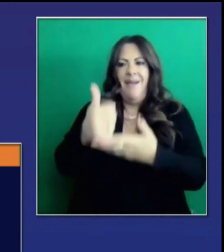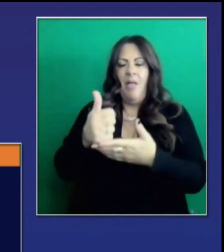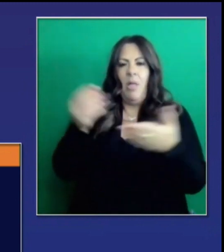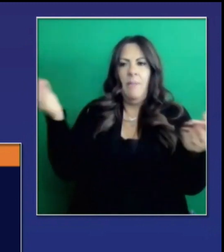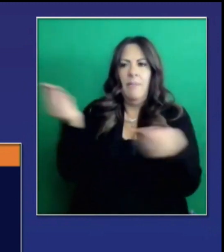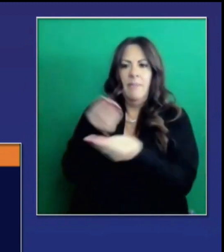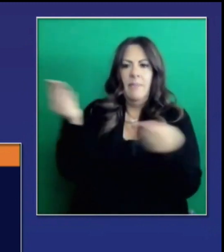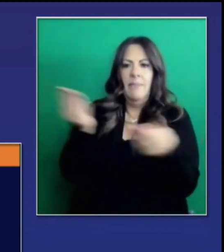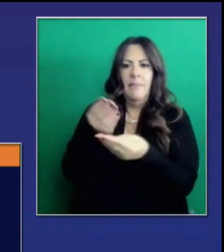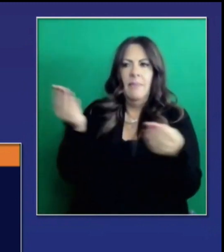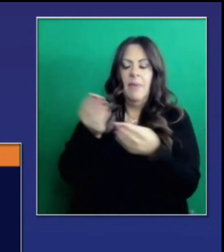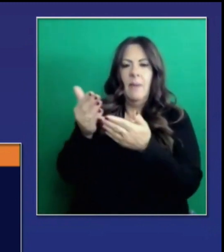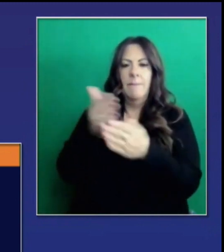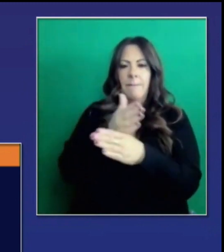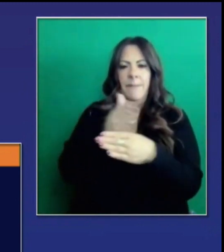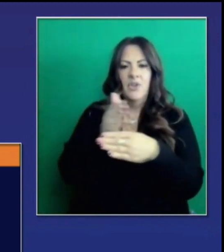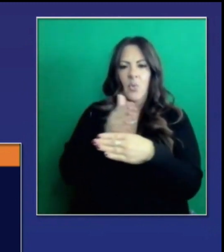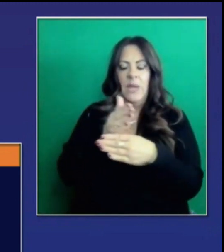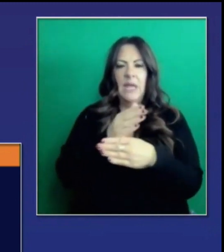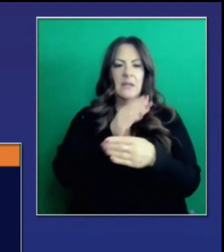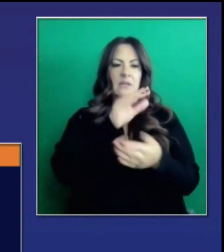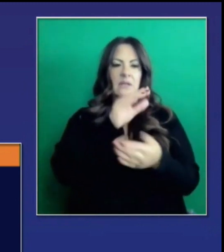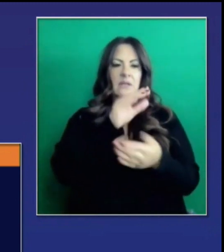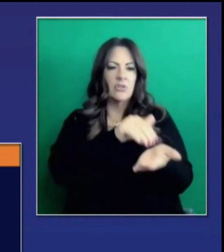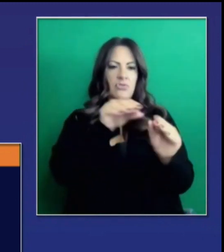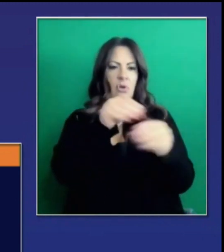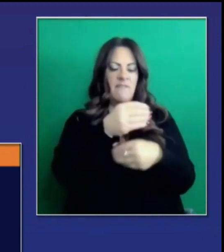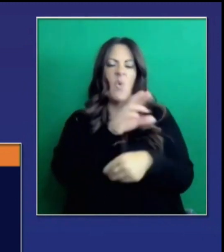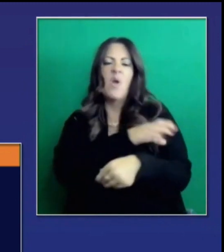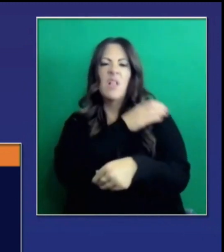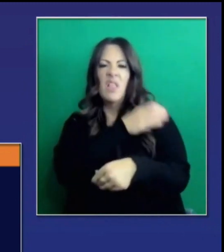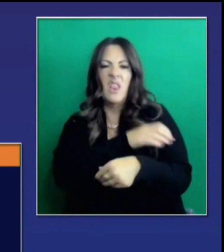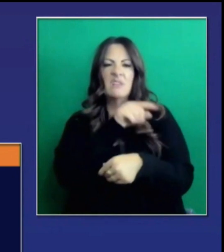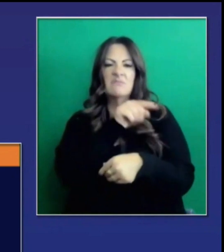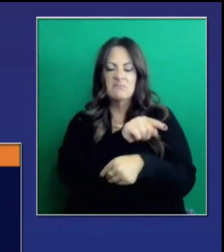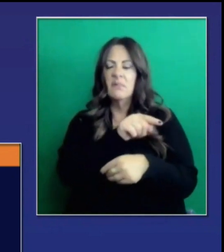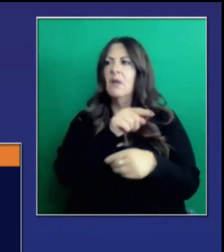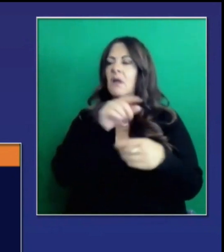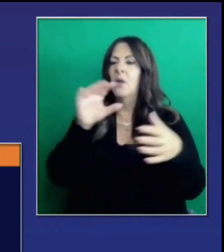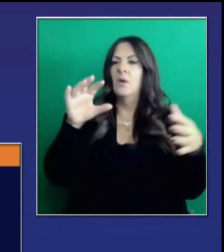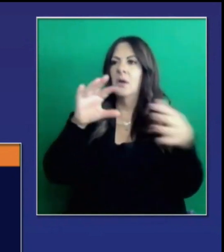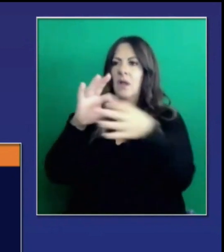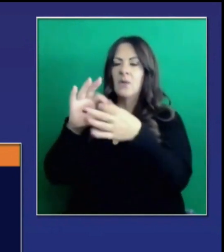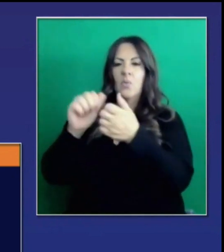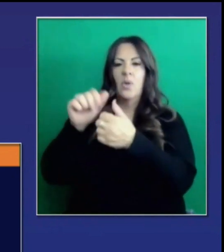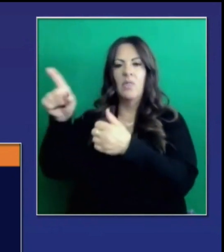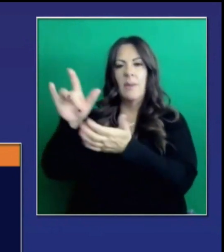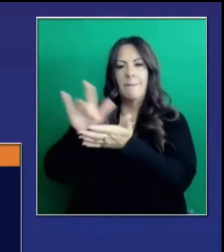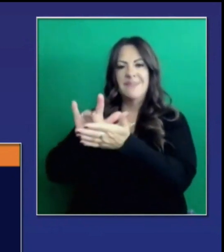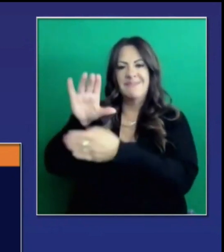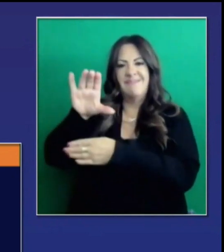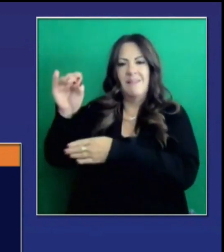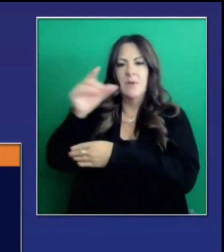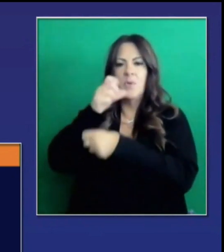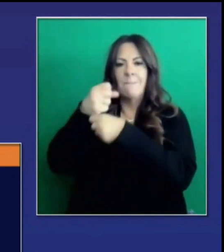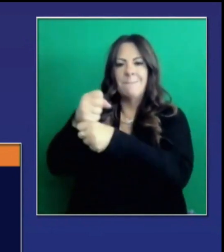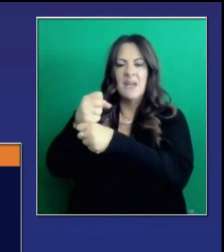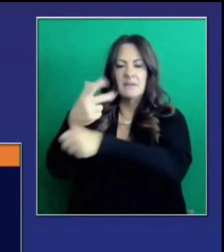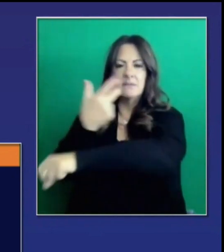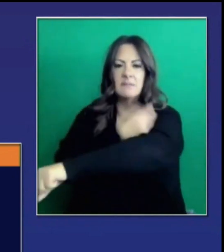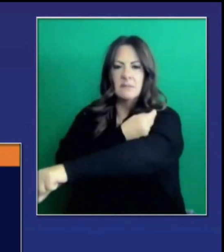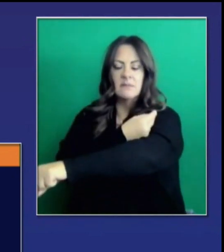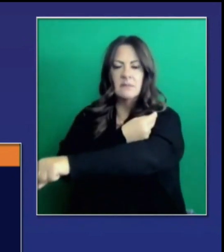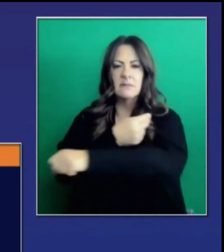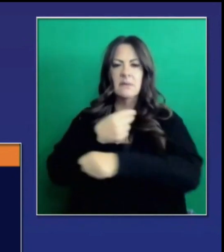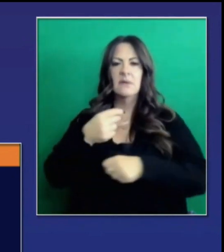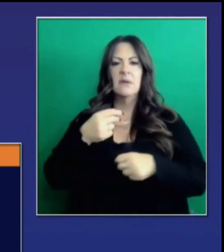to schedule appointments for healthcare workers and people 65 and older. Governor Newsom said in today's press